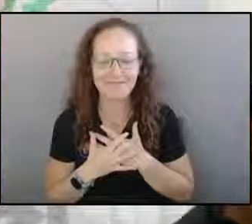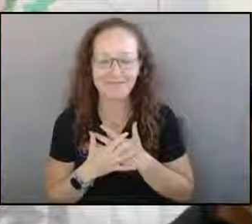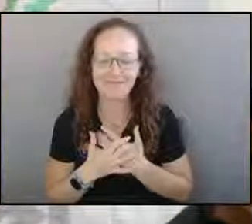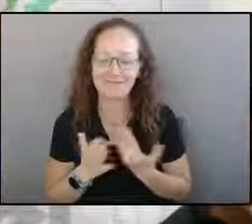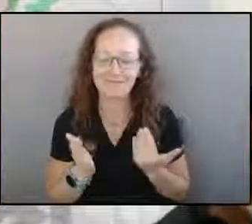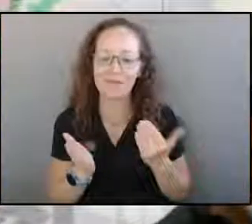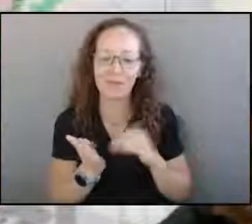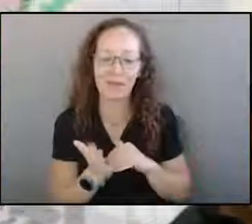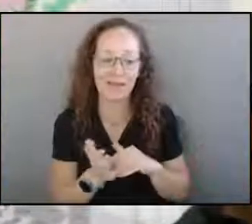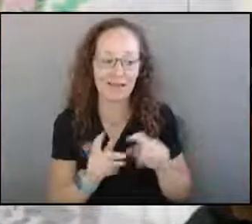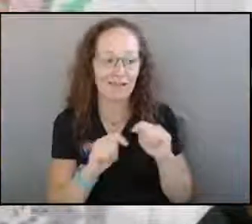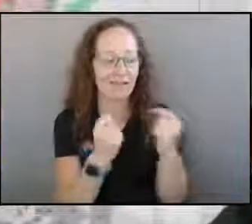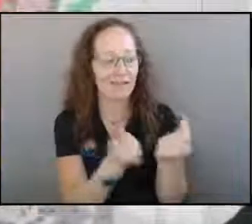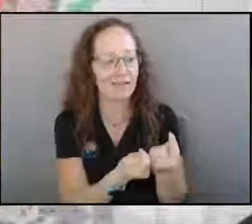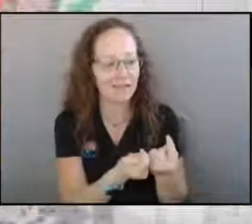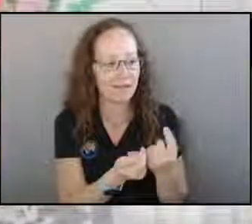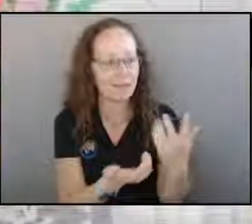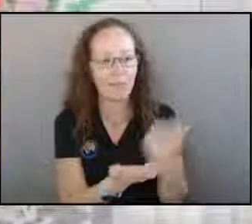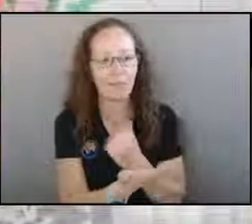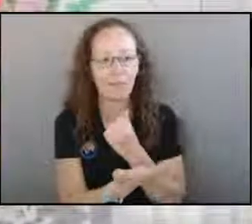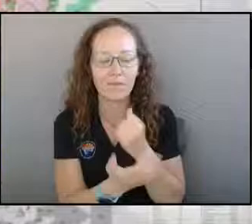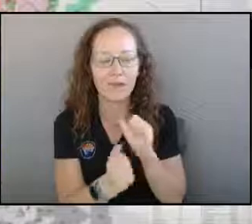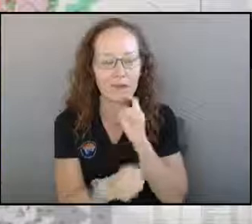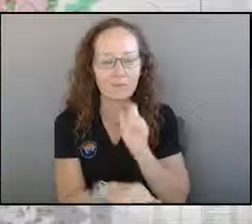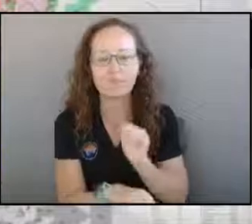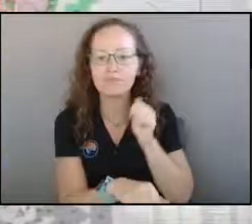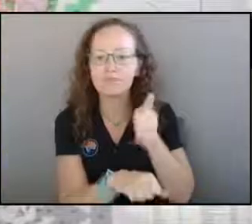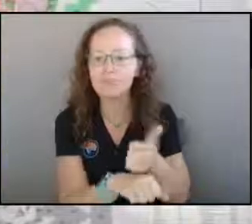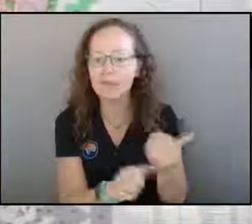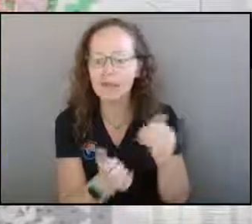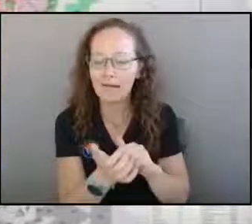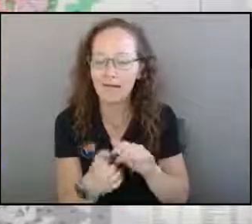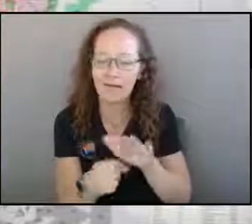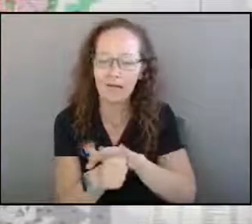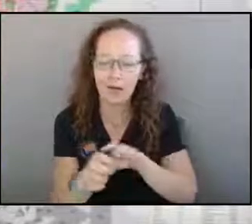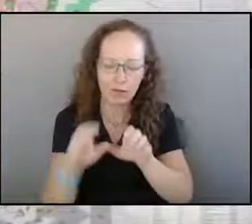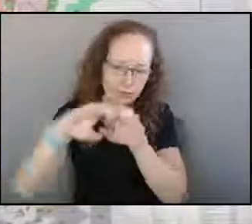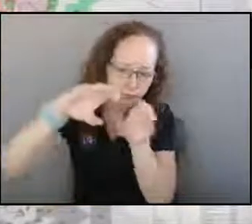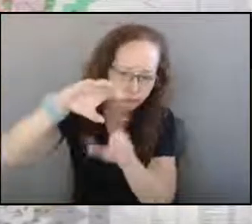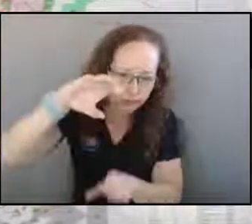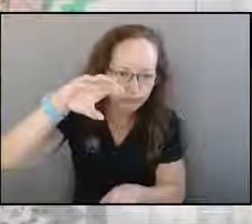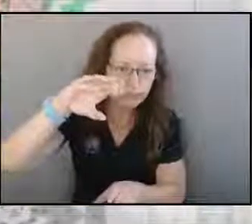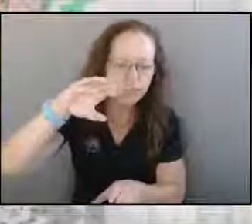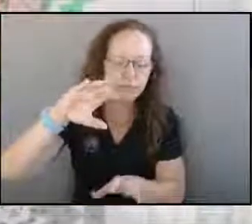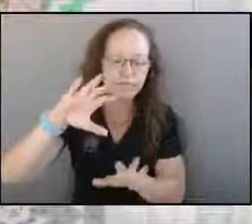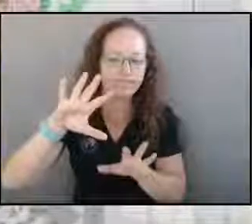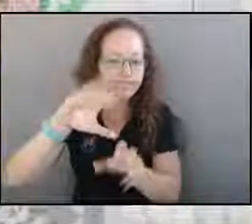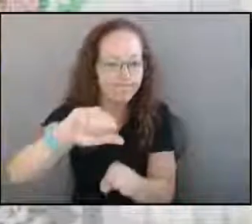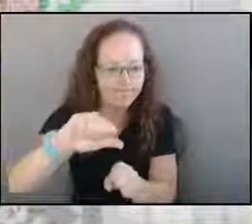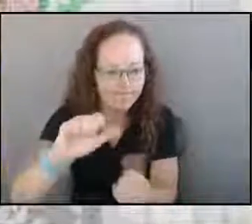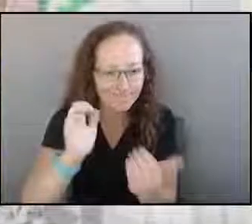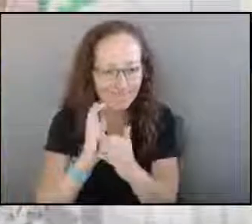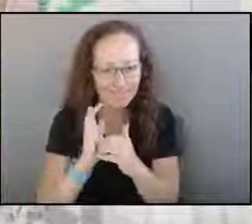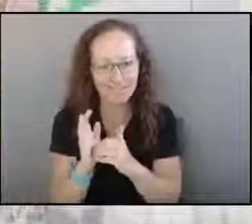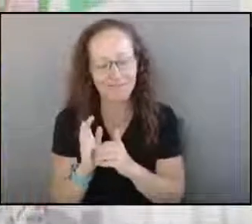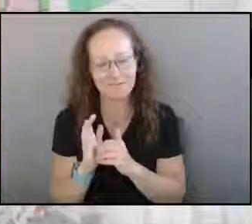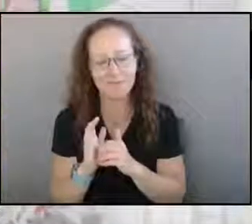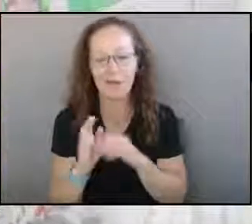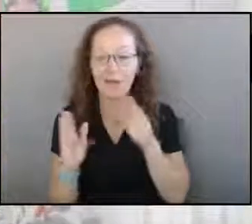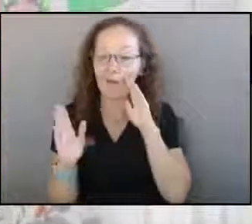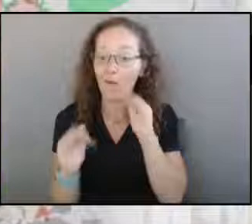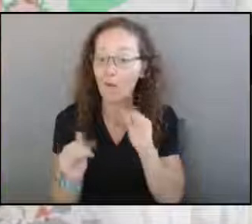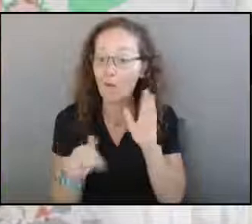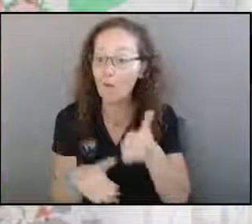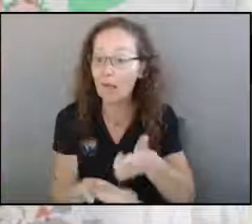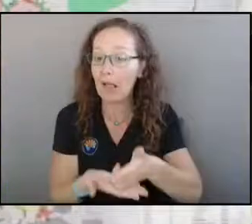team to kind of reestablish some area there, take back some area. Hopefully that'll help us in